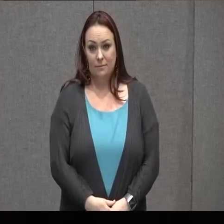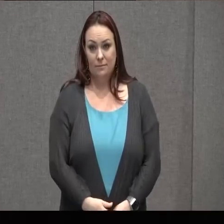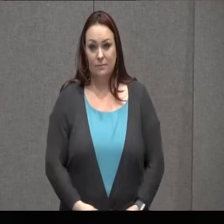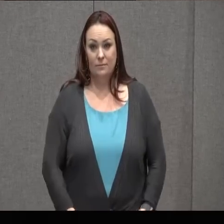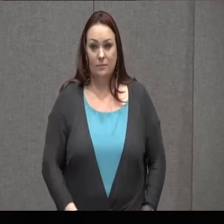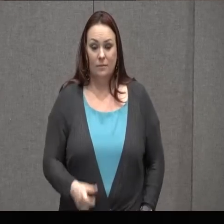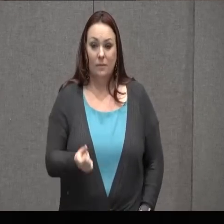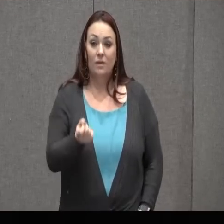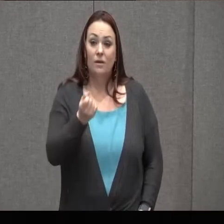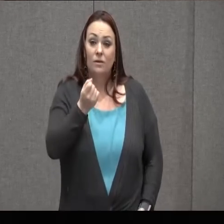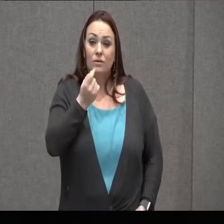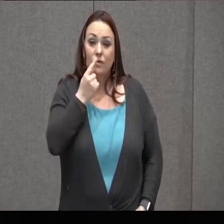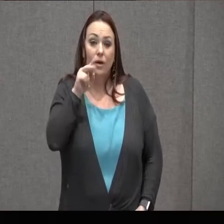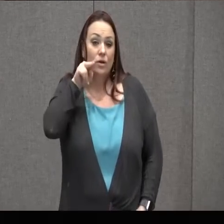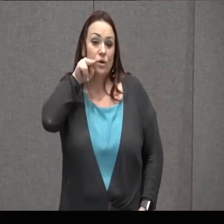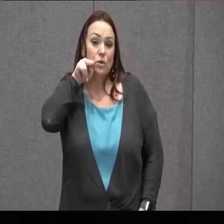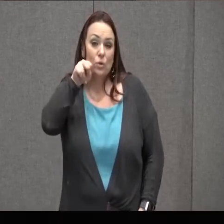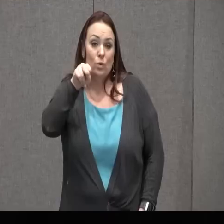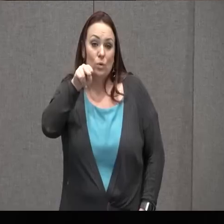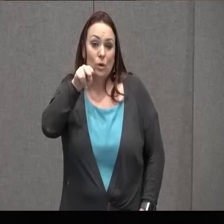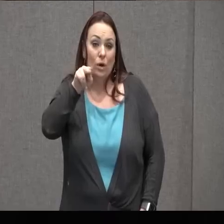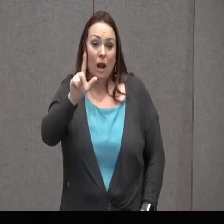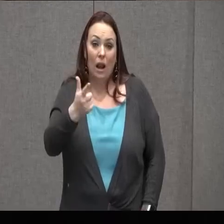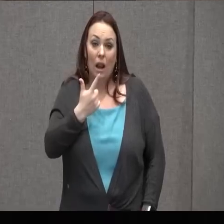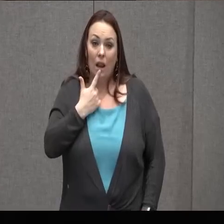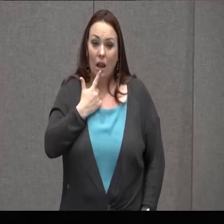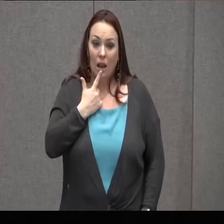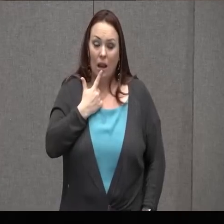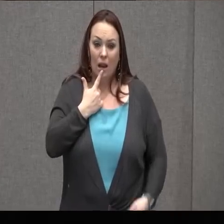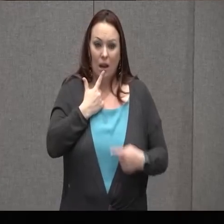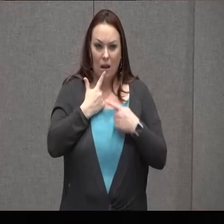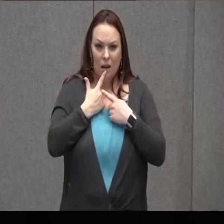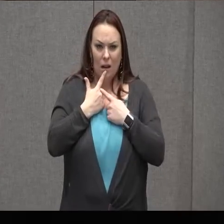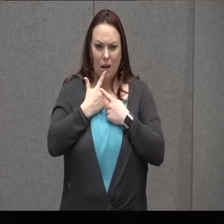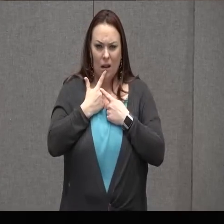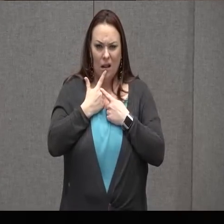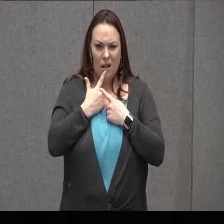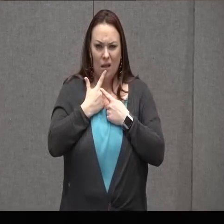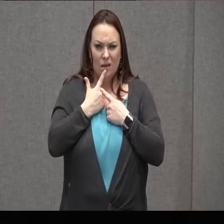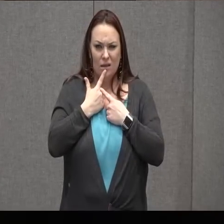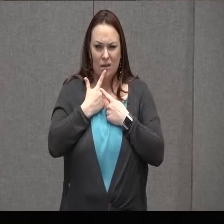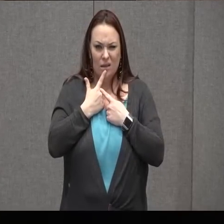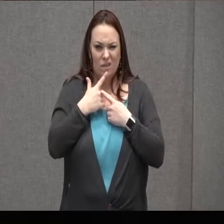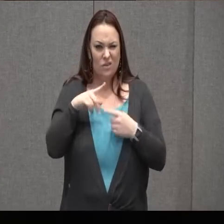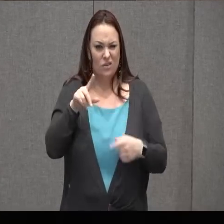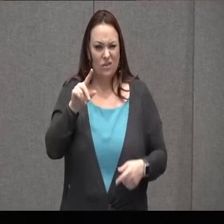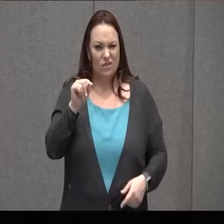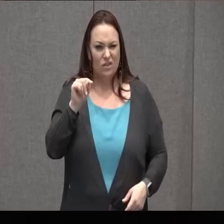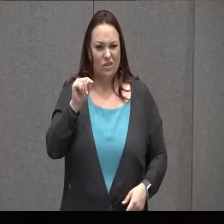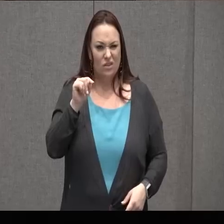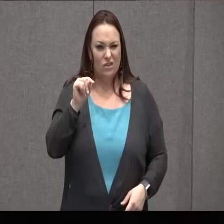T-U-L-I-P. I'm gonna put the ooh, but that U doesn't,